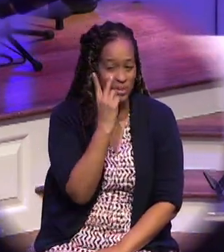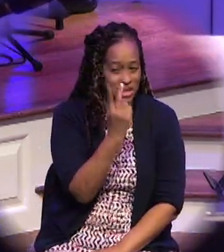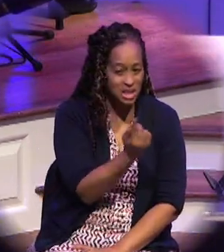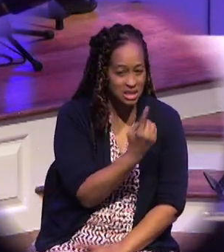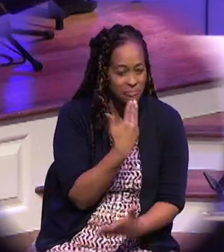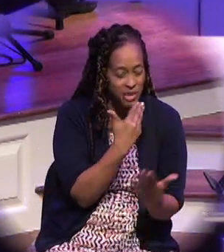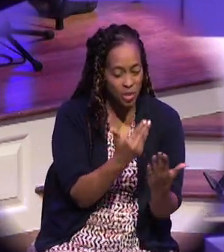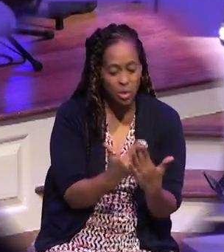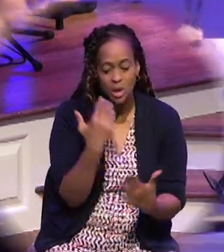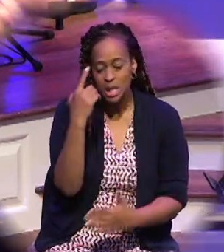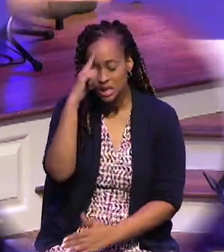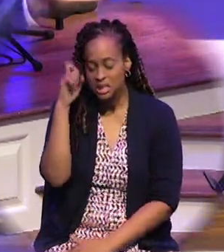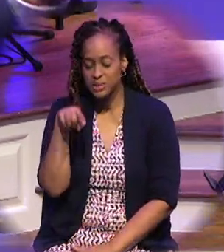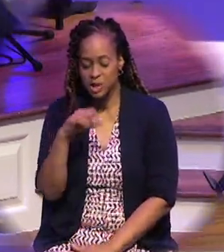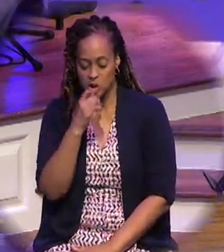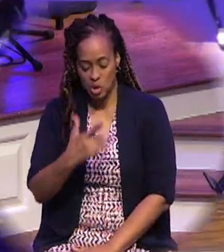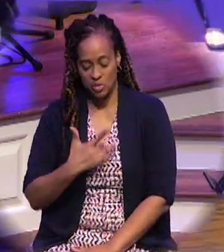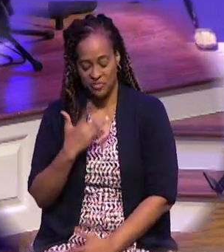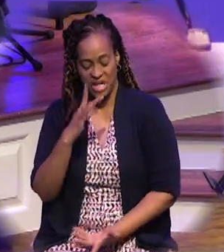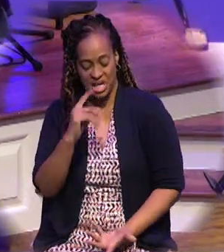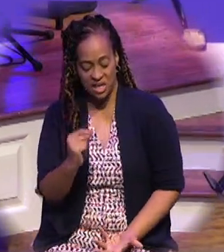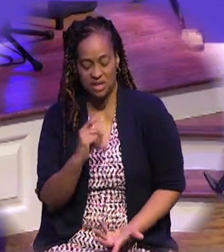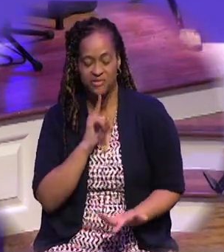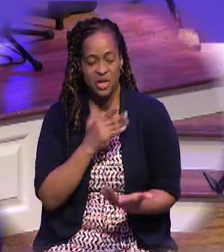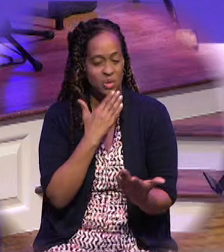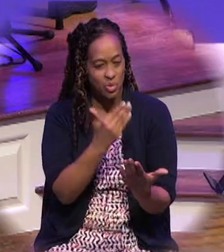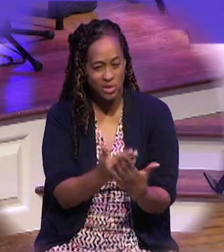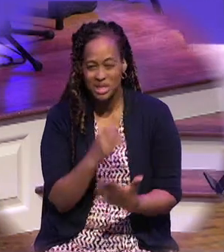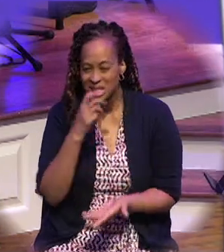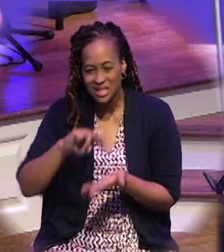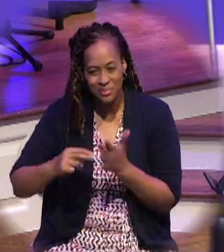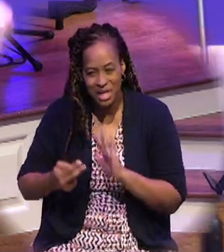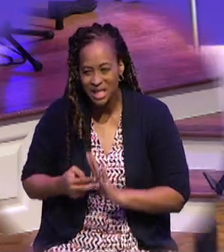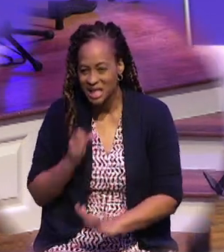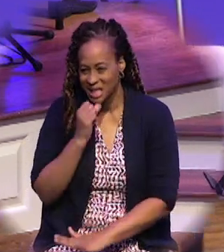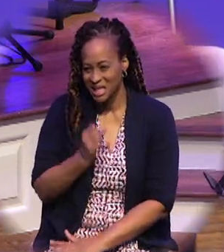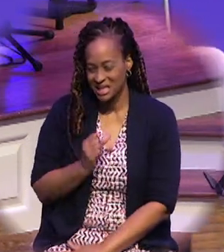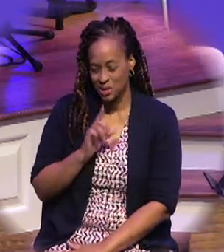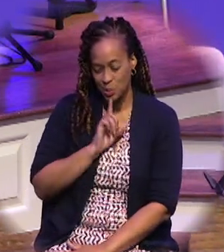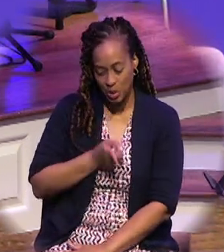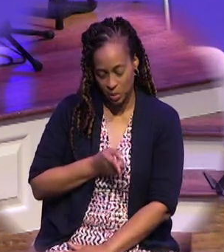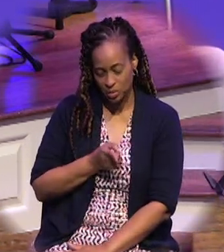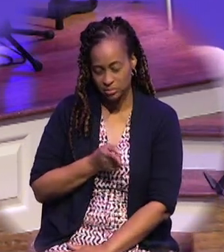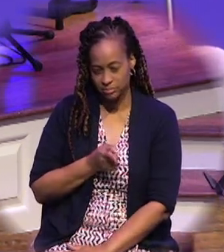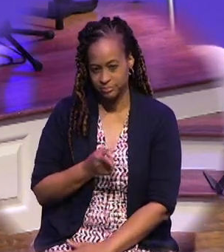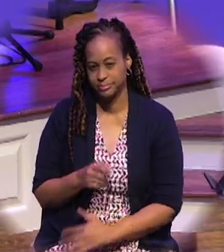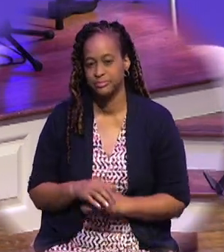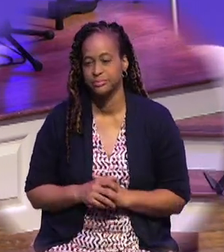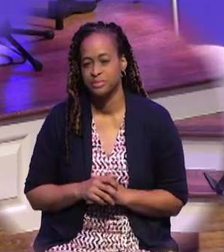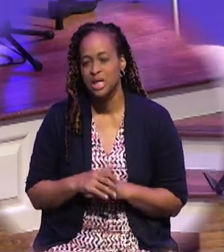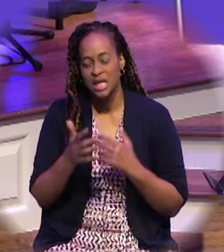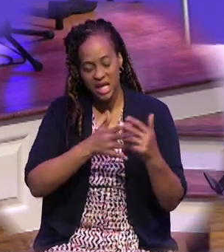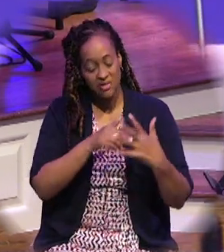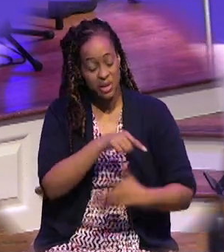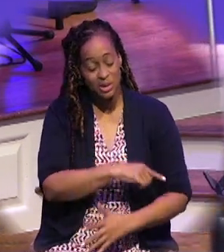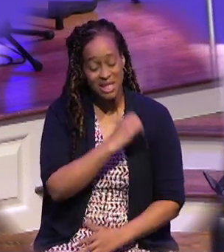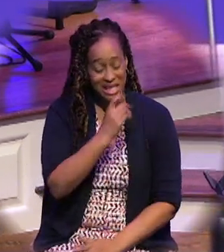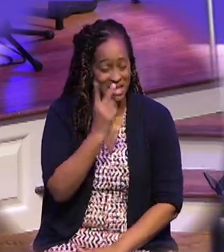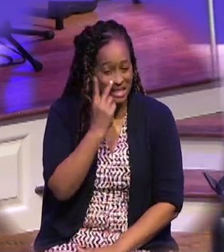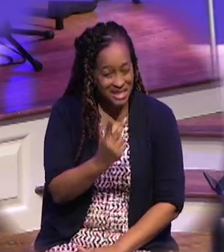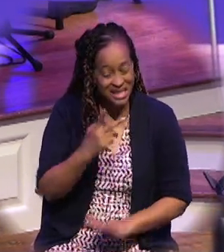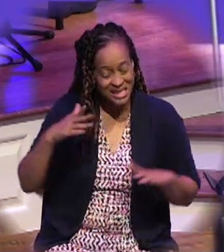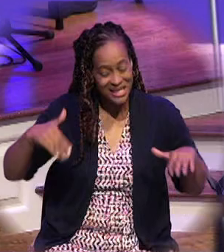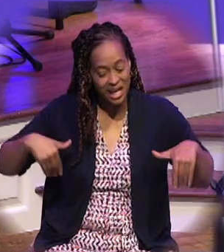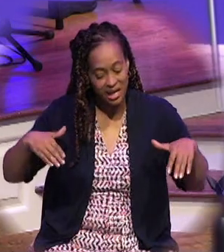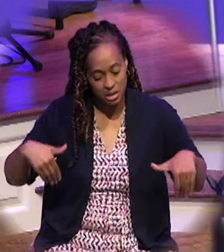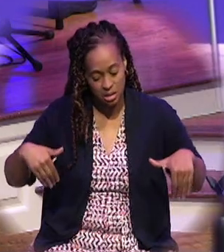well, just because you don't feel it very well, doesn't mean it isn't real. That even though she didn't see the